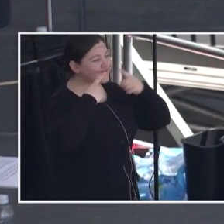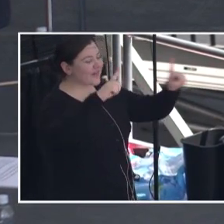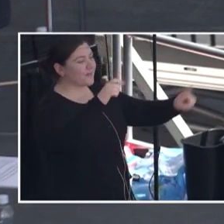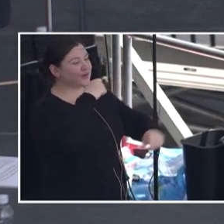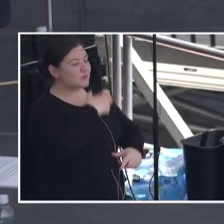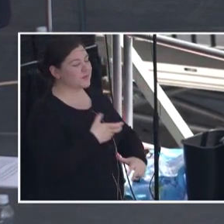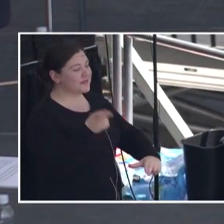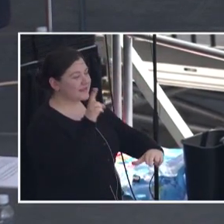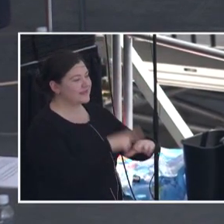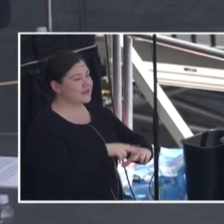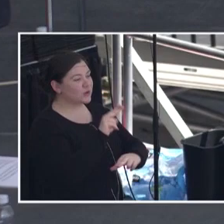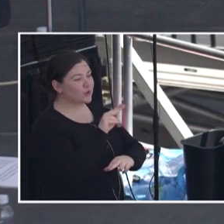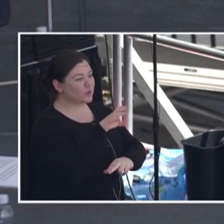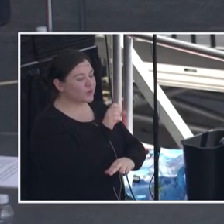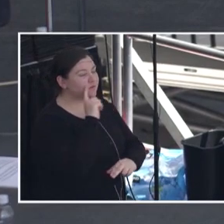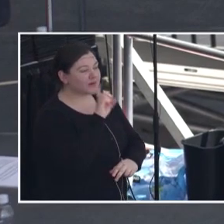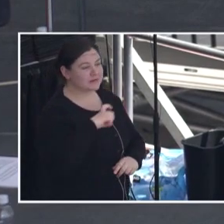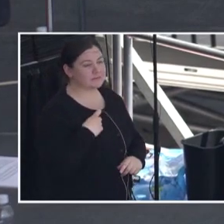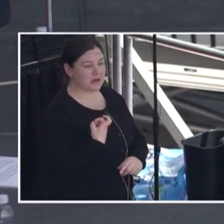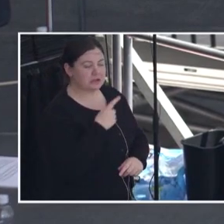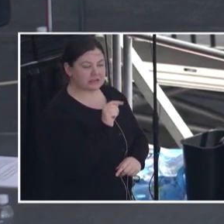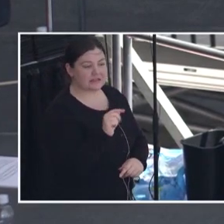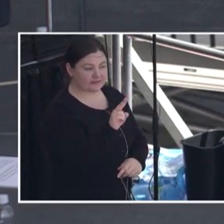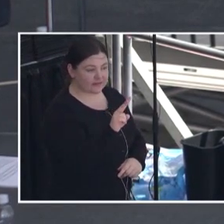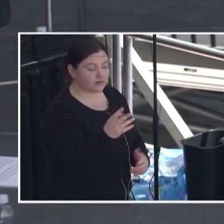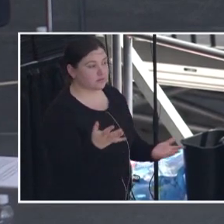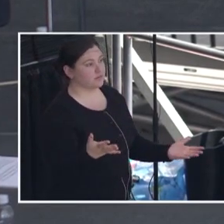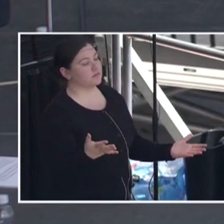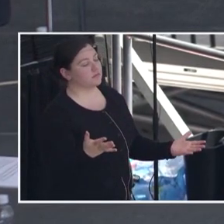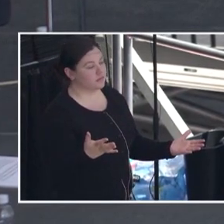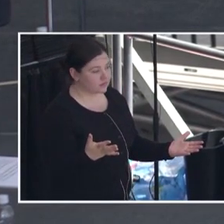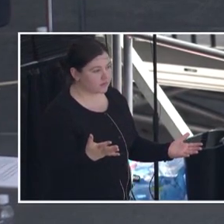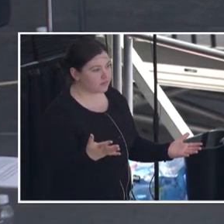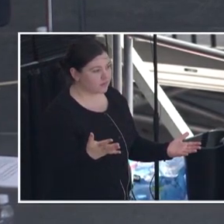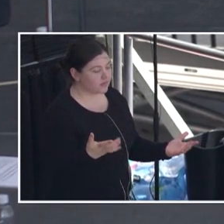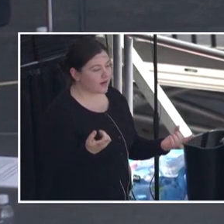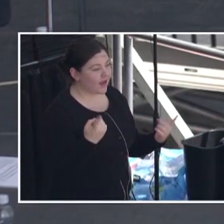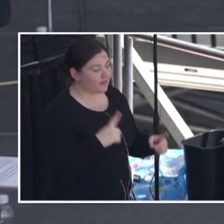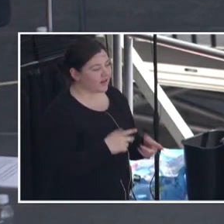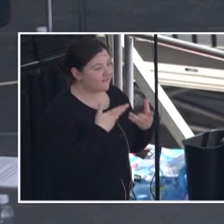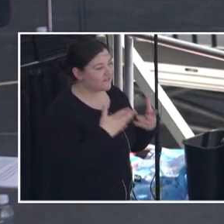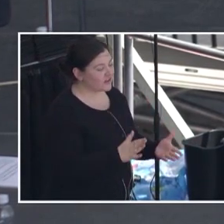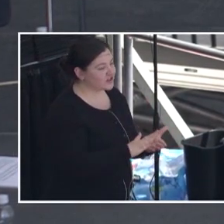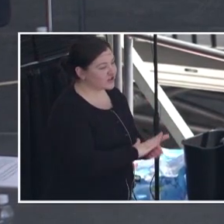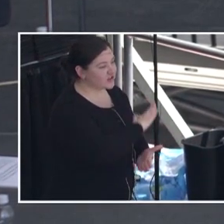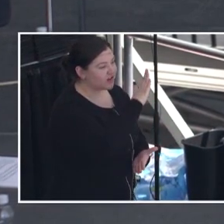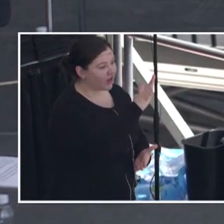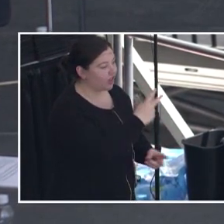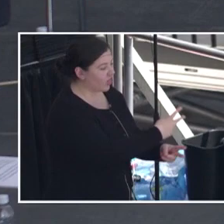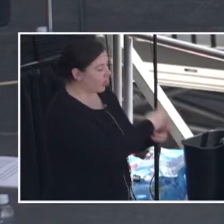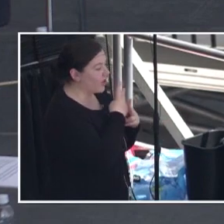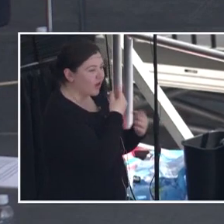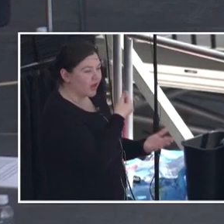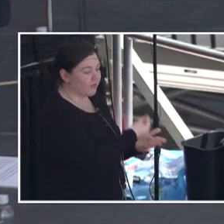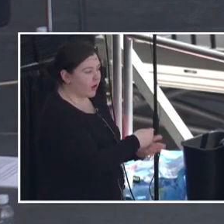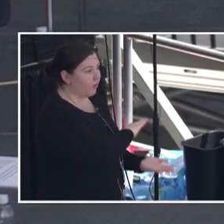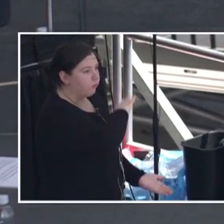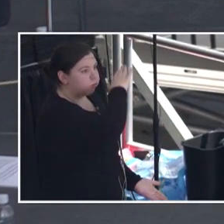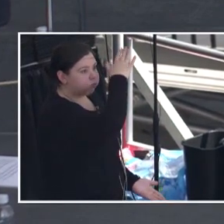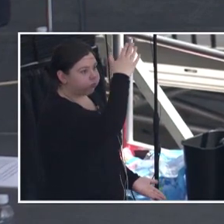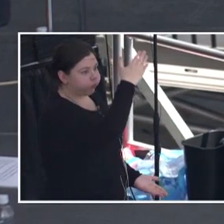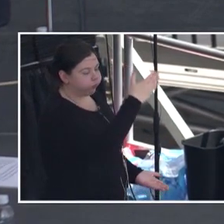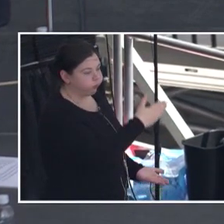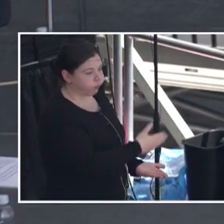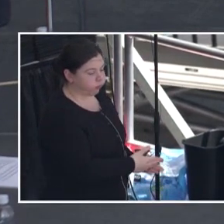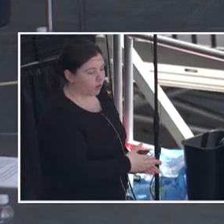of Spanish TV. However, my school loans were piling up and I was forced to reset